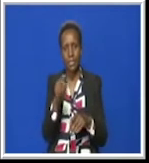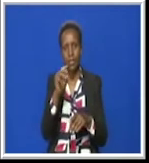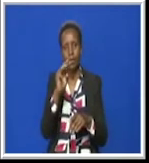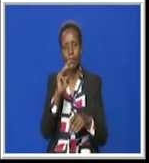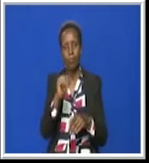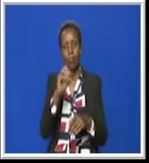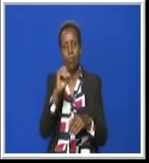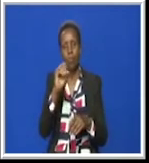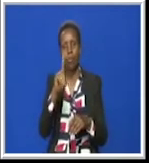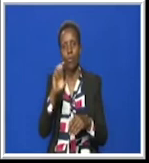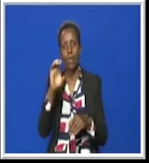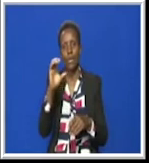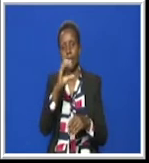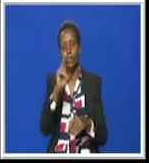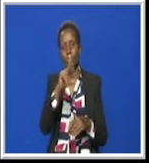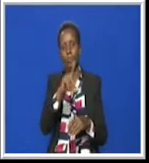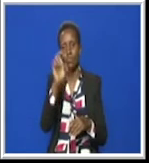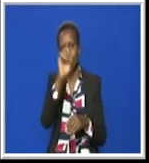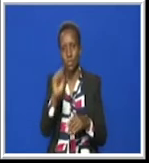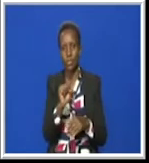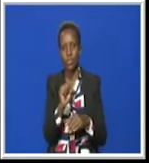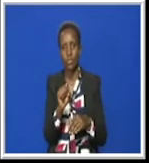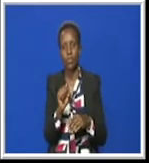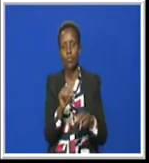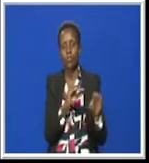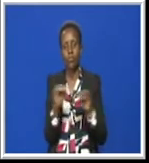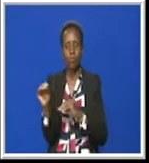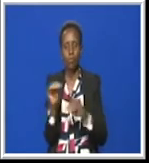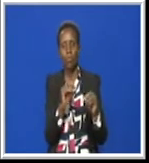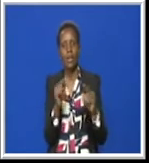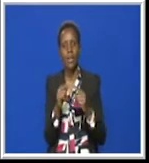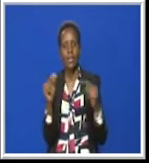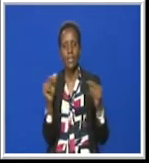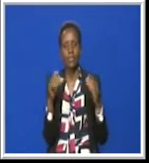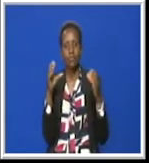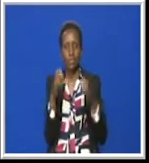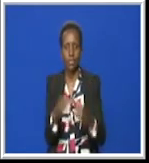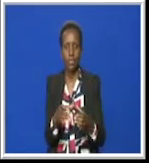these substances move against a concentration gradient, then